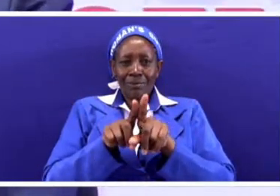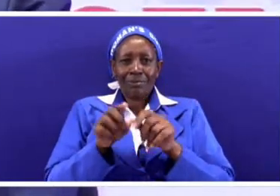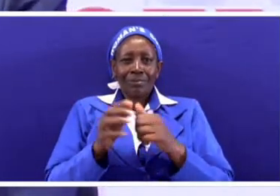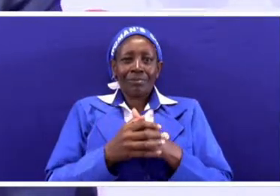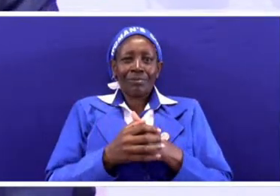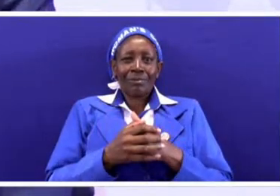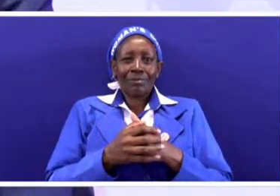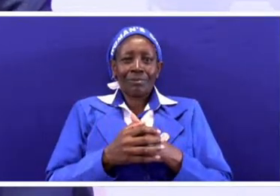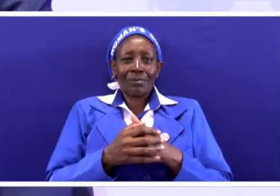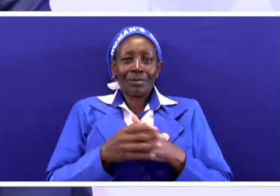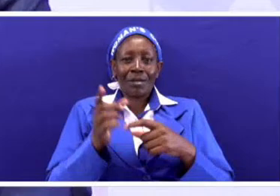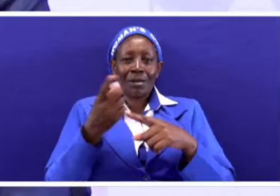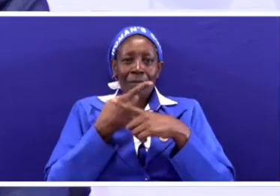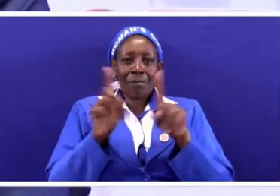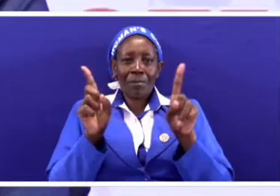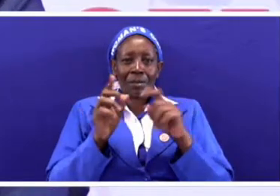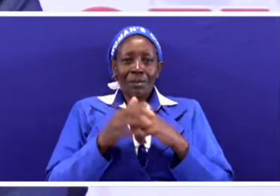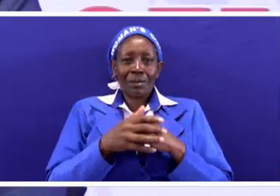But